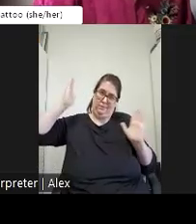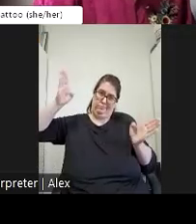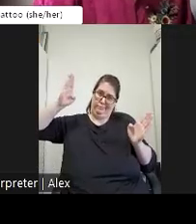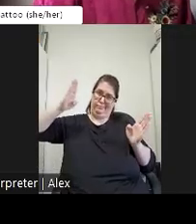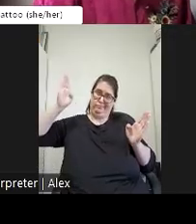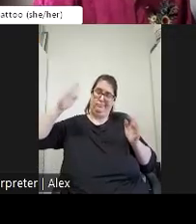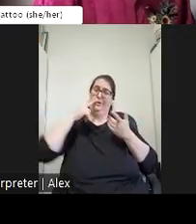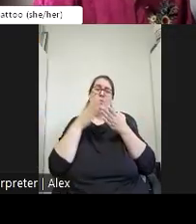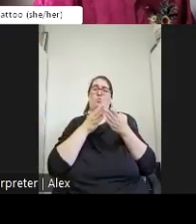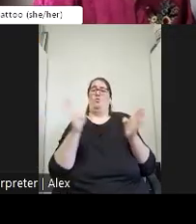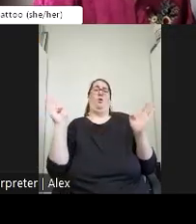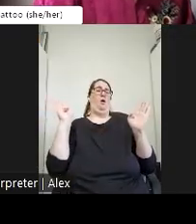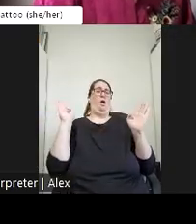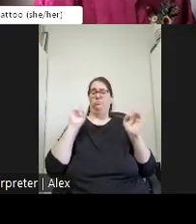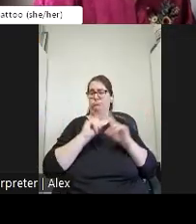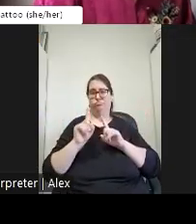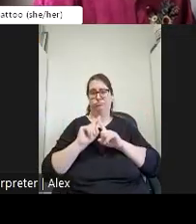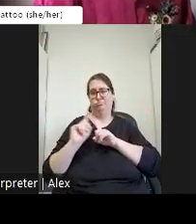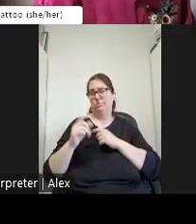broad level of factors. So